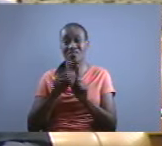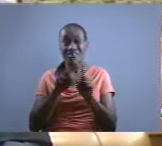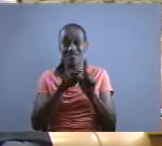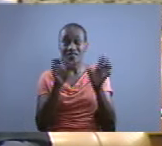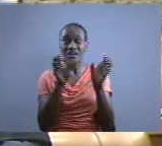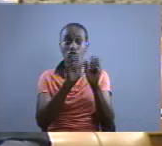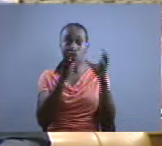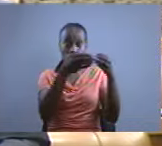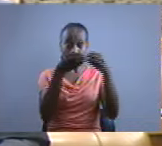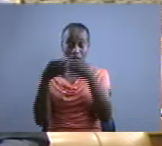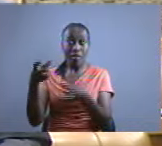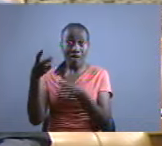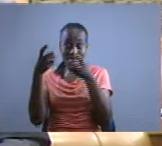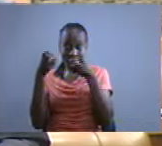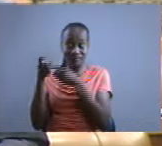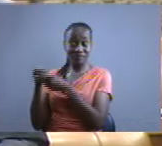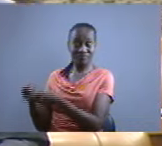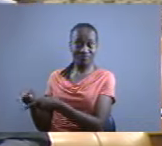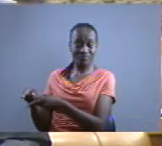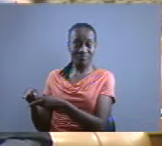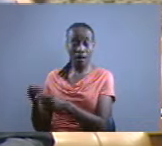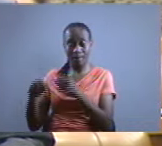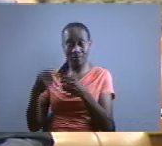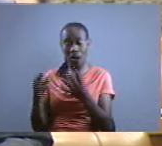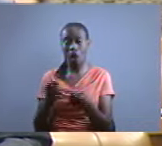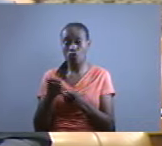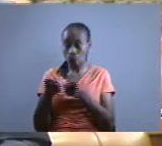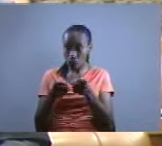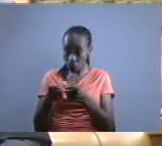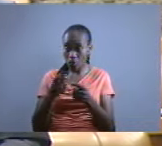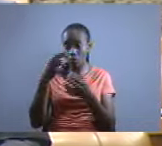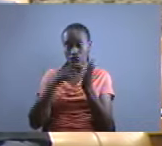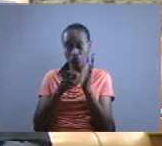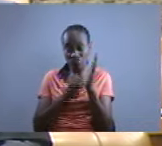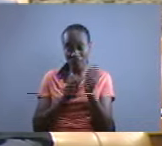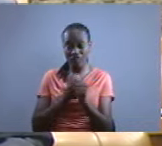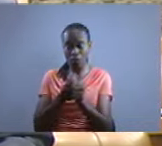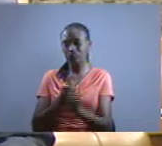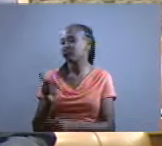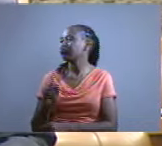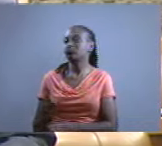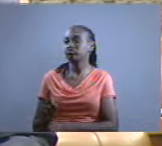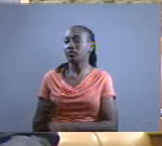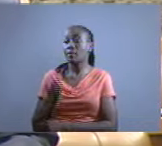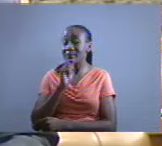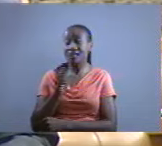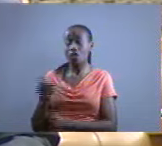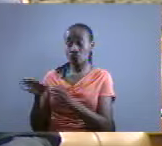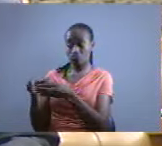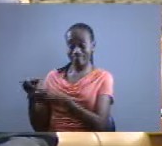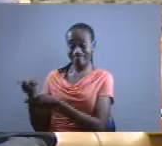findings of the Nicholson Commission regarding governance. And independent directors who are not independent were more often than